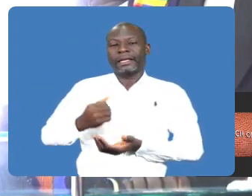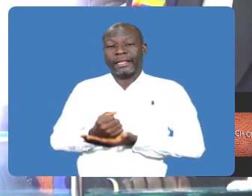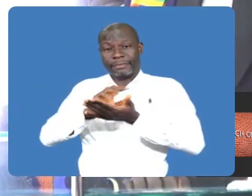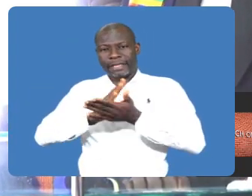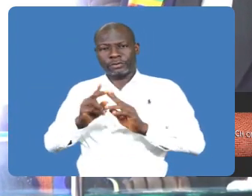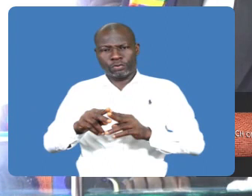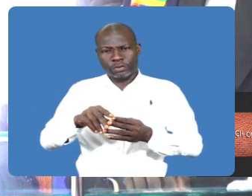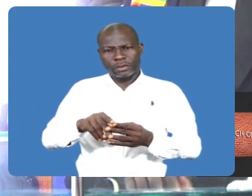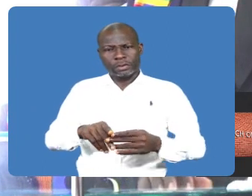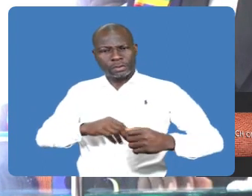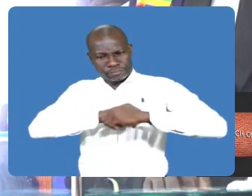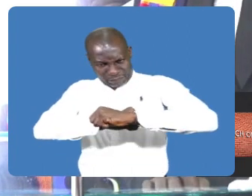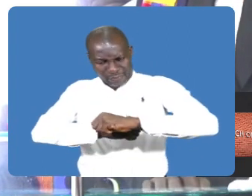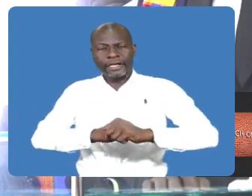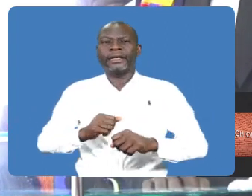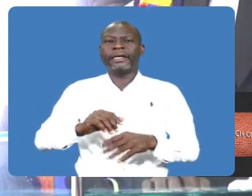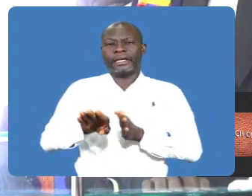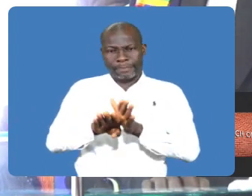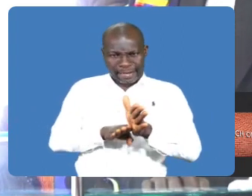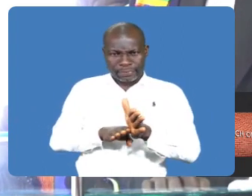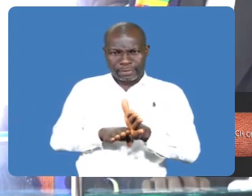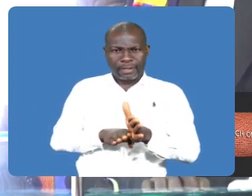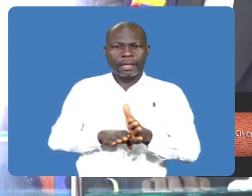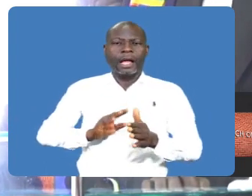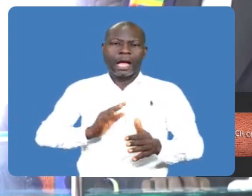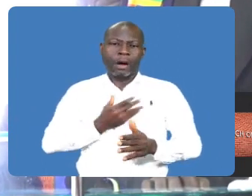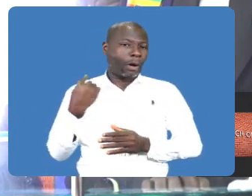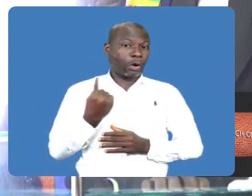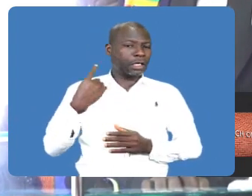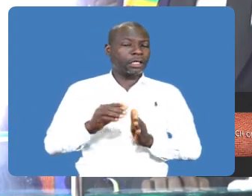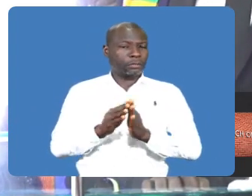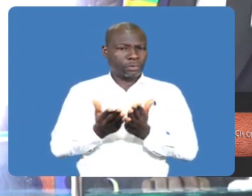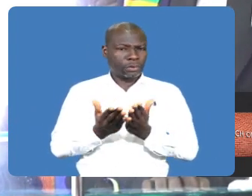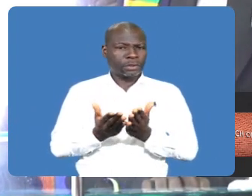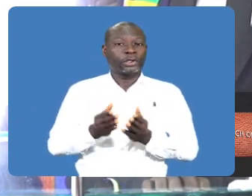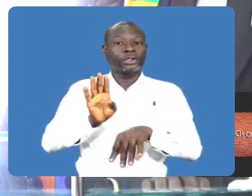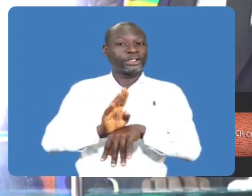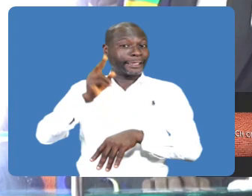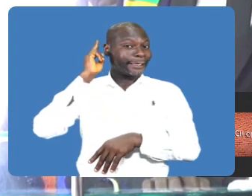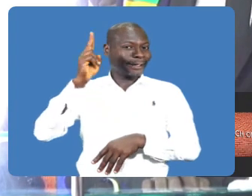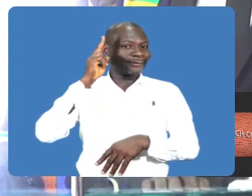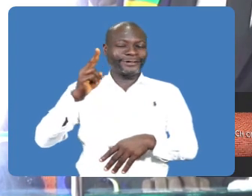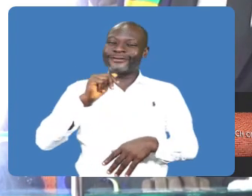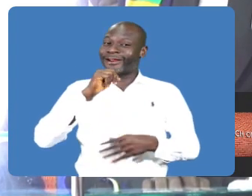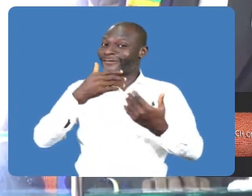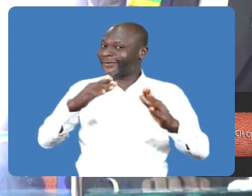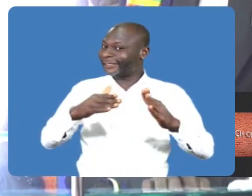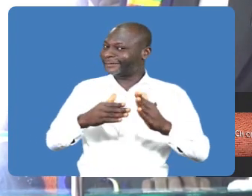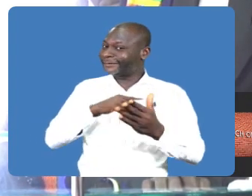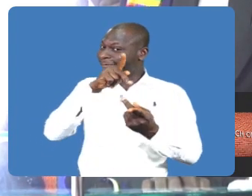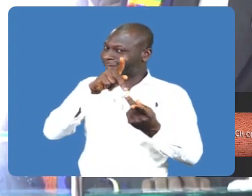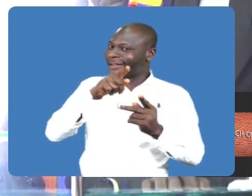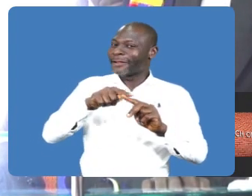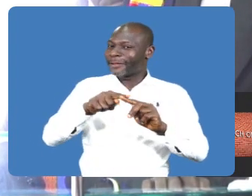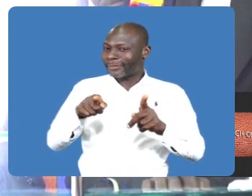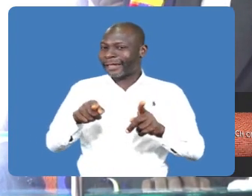that we're going to work with. Now, church history. With church history, we still owe our professor. This